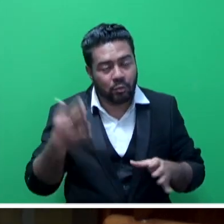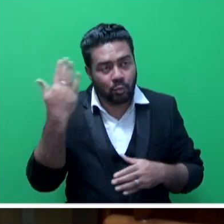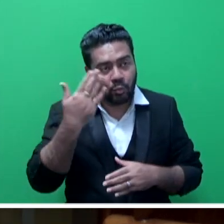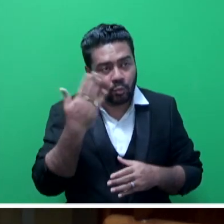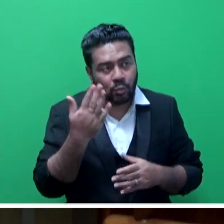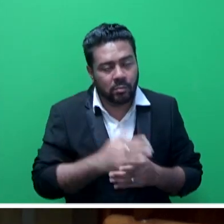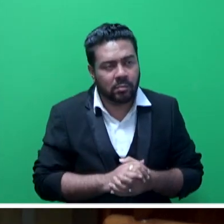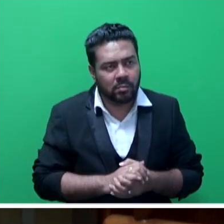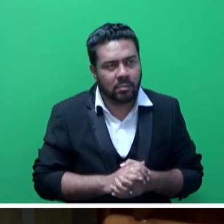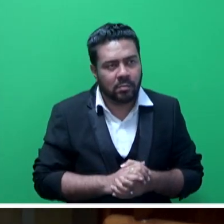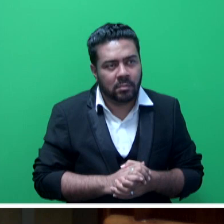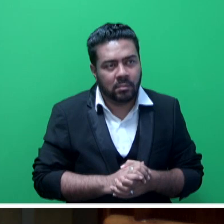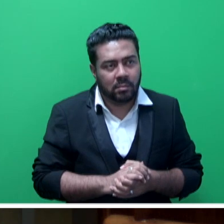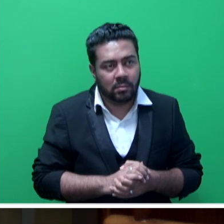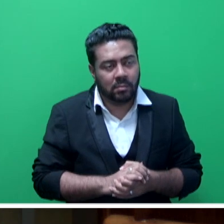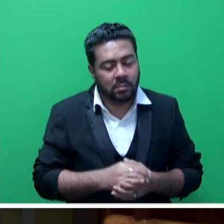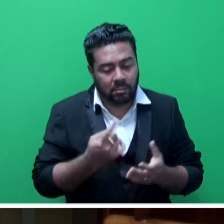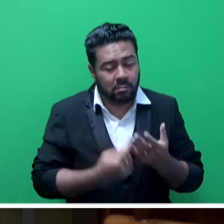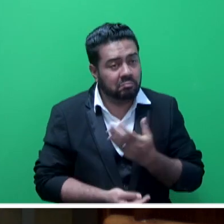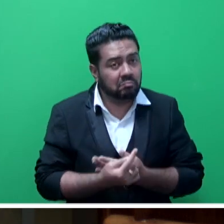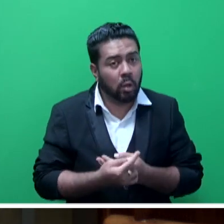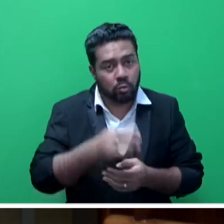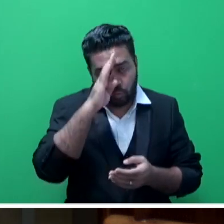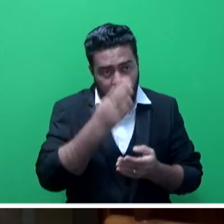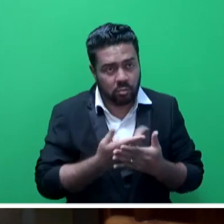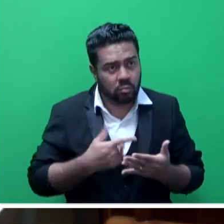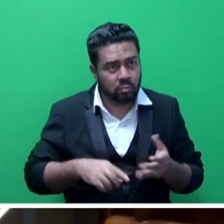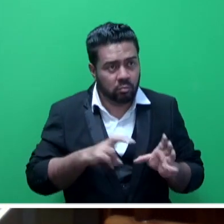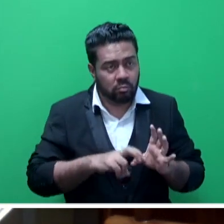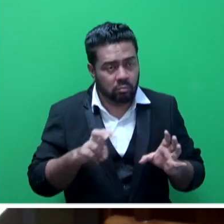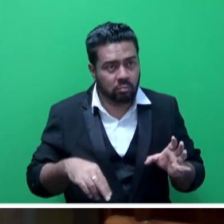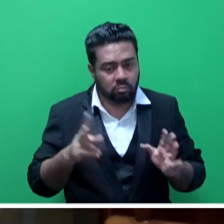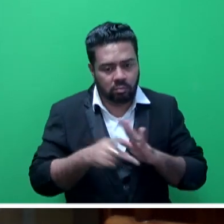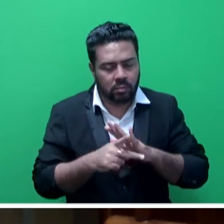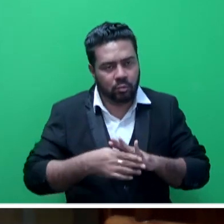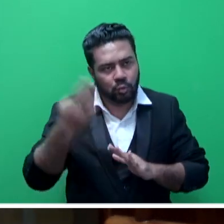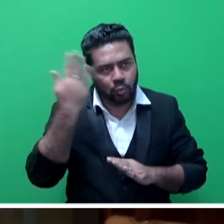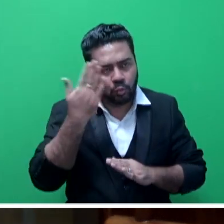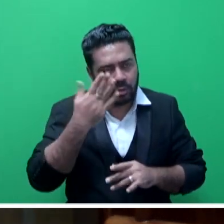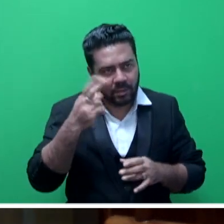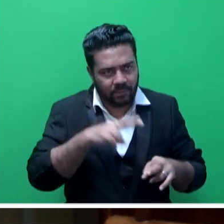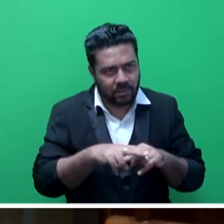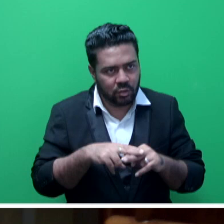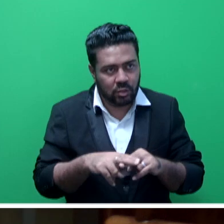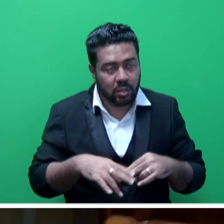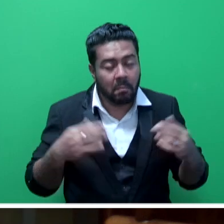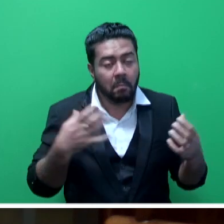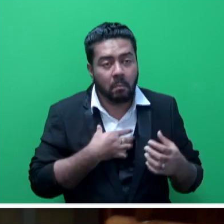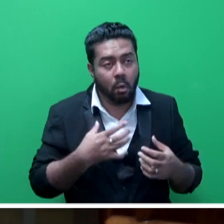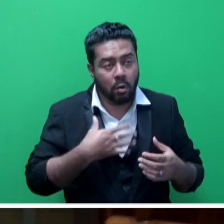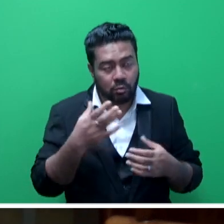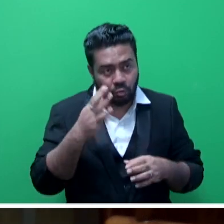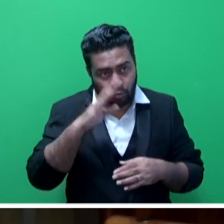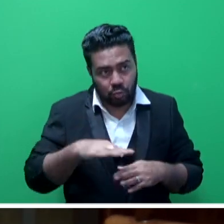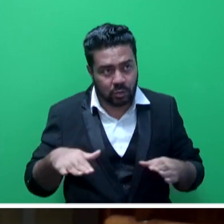conducted in 2018 on the causes of student dropouts in primary schools in Fiji, and it revealed that more children leave school due